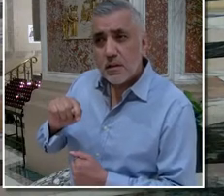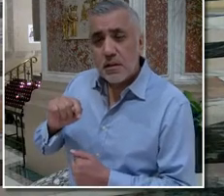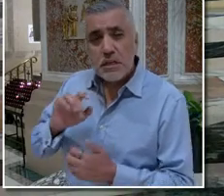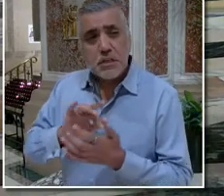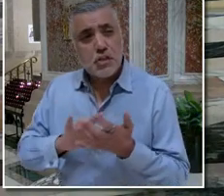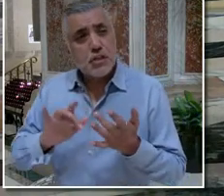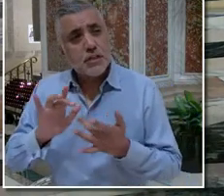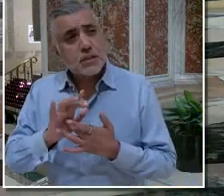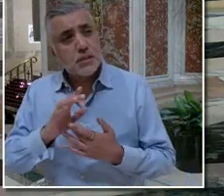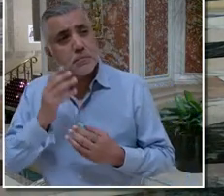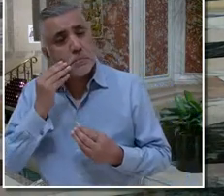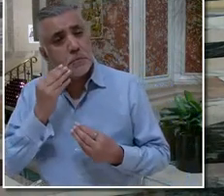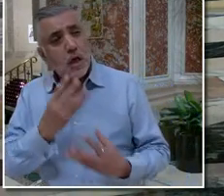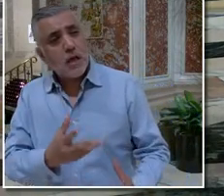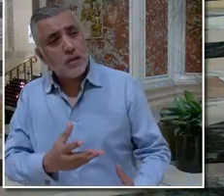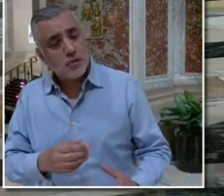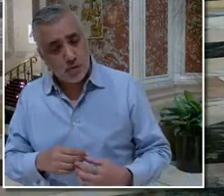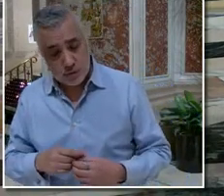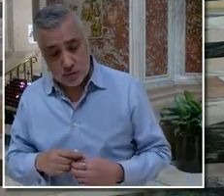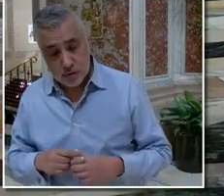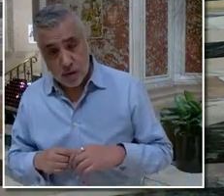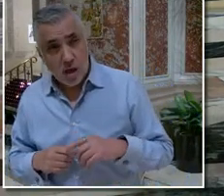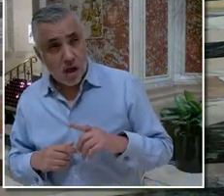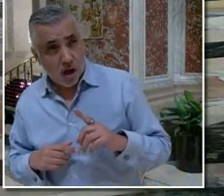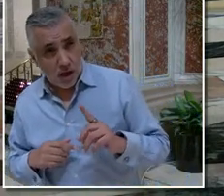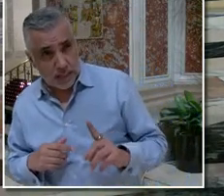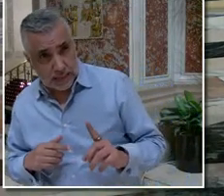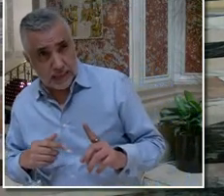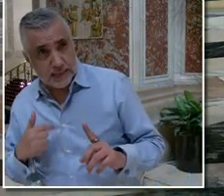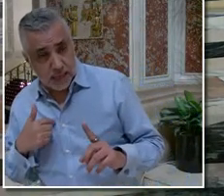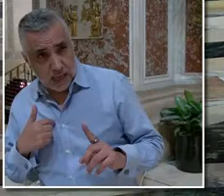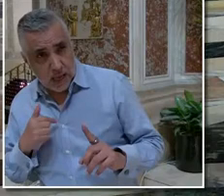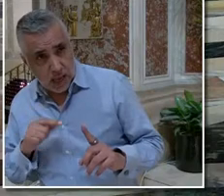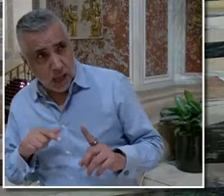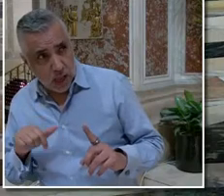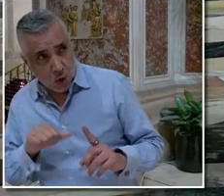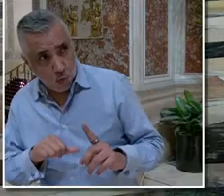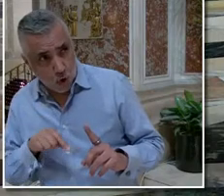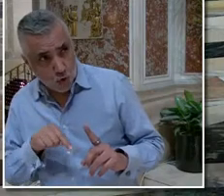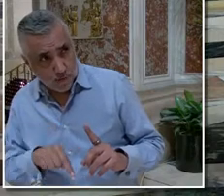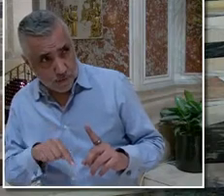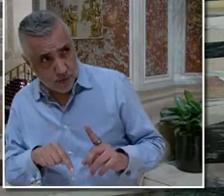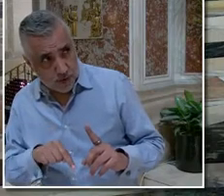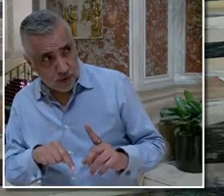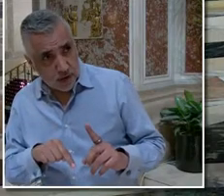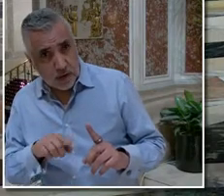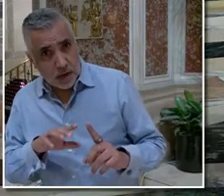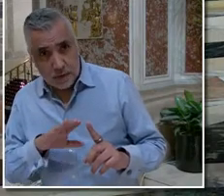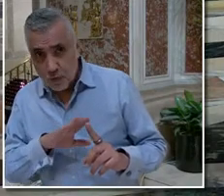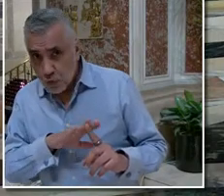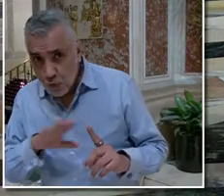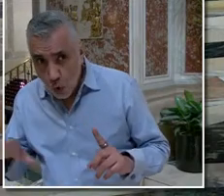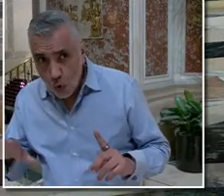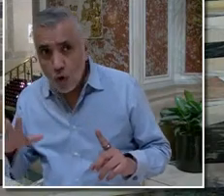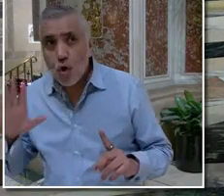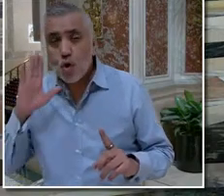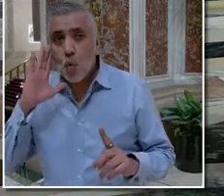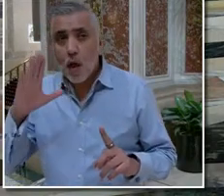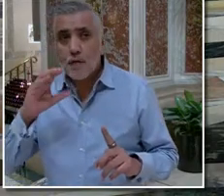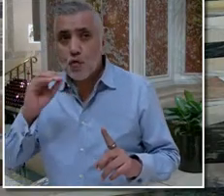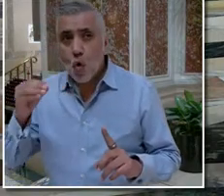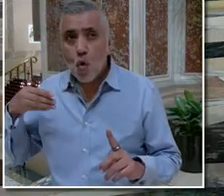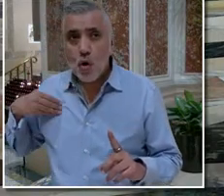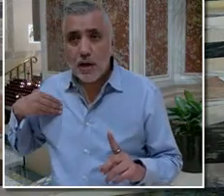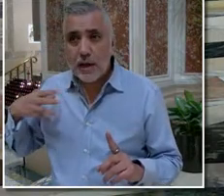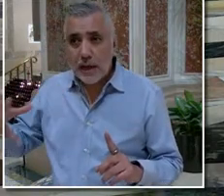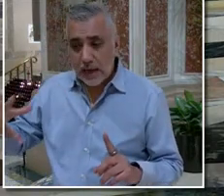Jesus answered him, unless I wash you, you will have no inheritance with me.